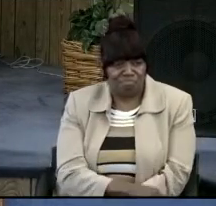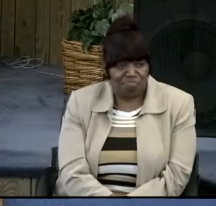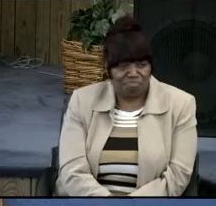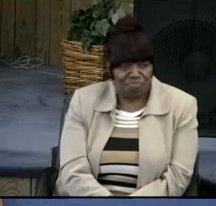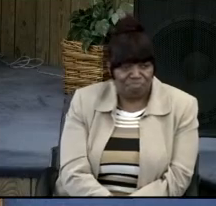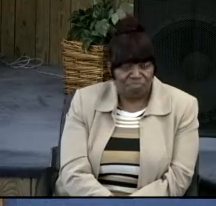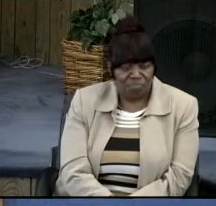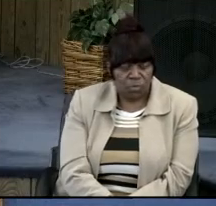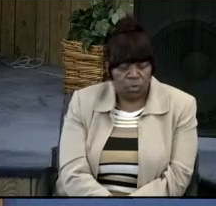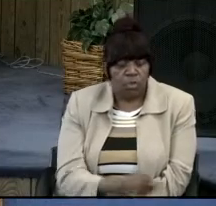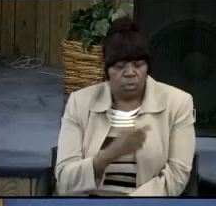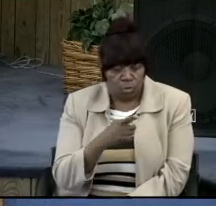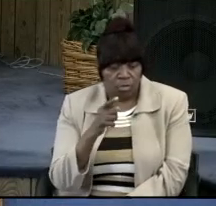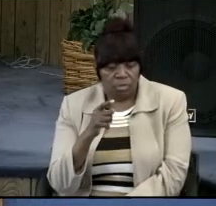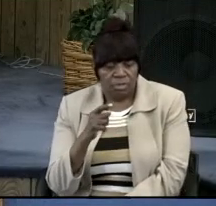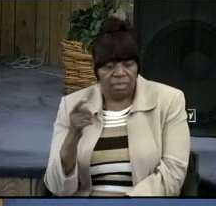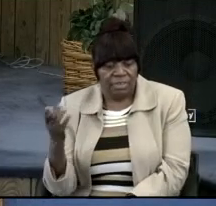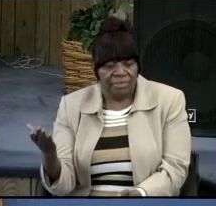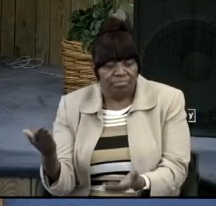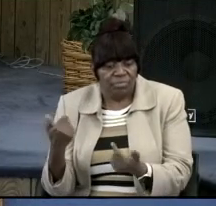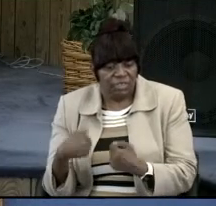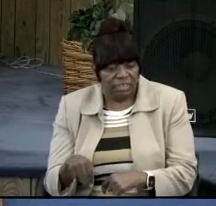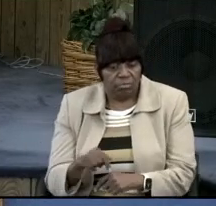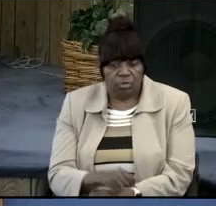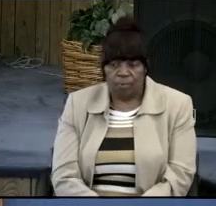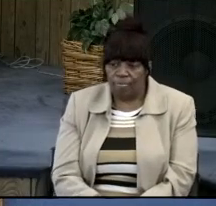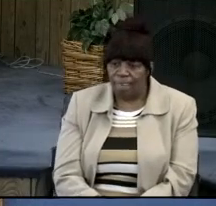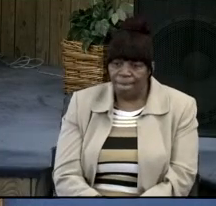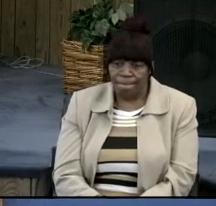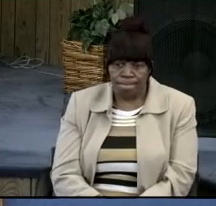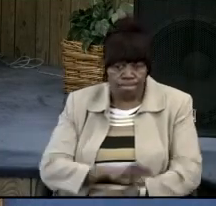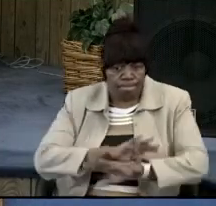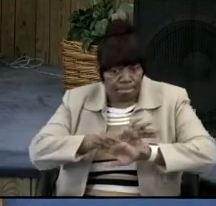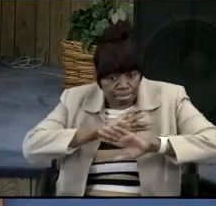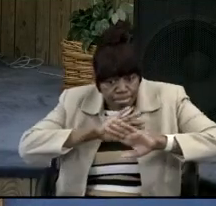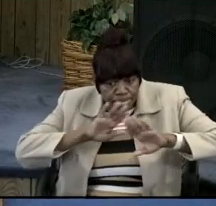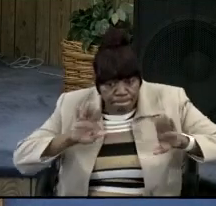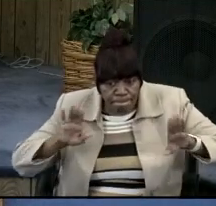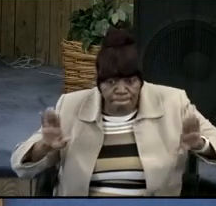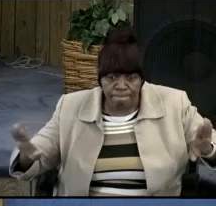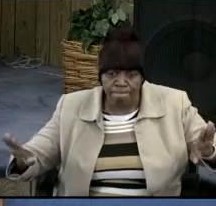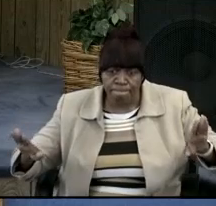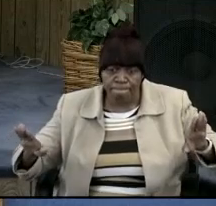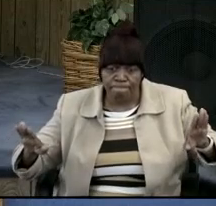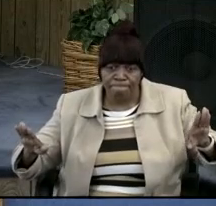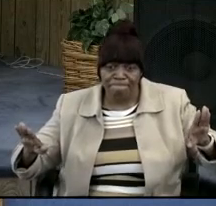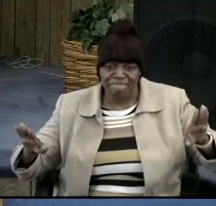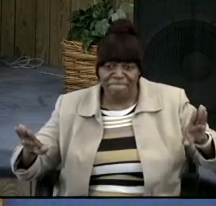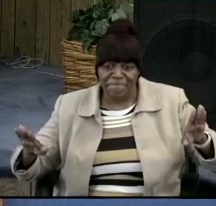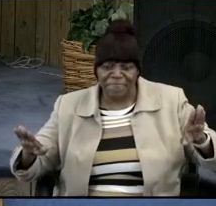of the service back. Because, you know, you go to some churches, once the musician got it, ain't nobody studying the pastor.